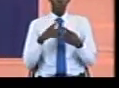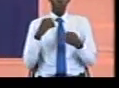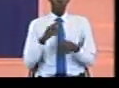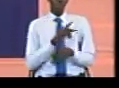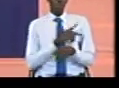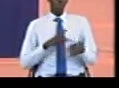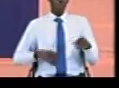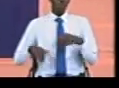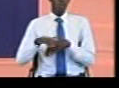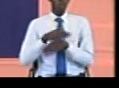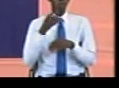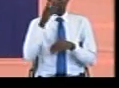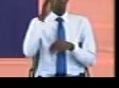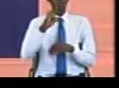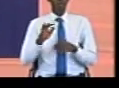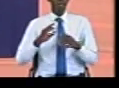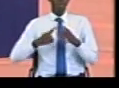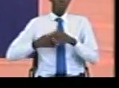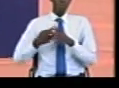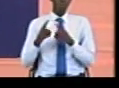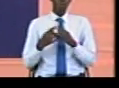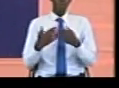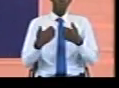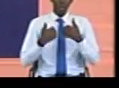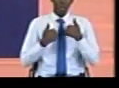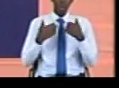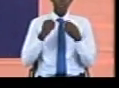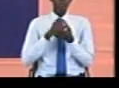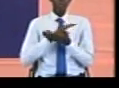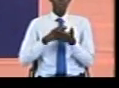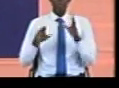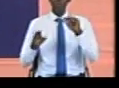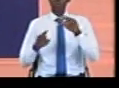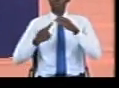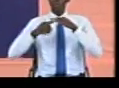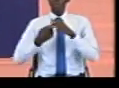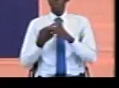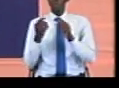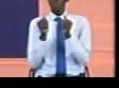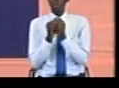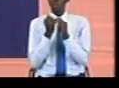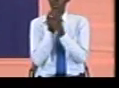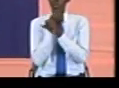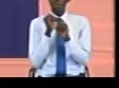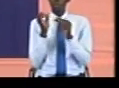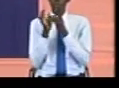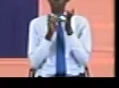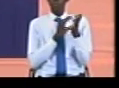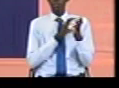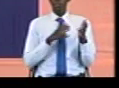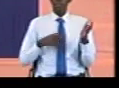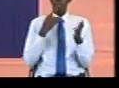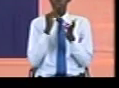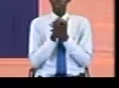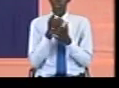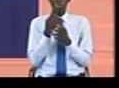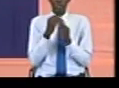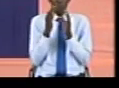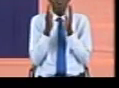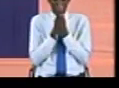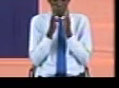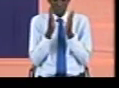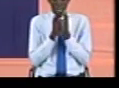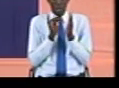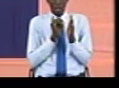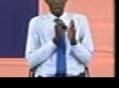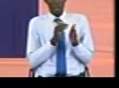I want sanctification. No, you begin at salvation. So Jesus said, the prayer I'm praying, I pray for them, I